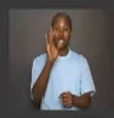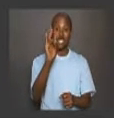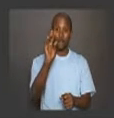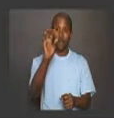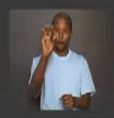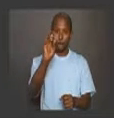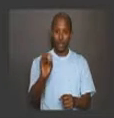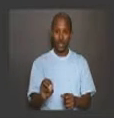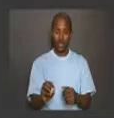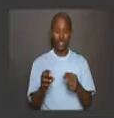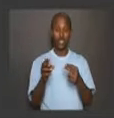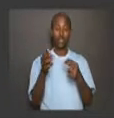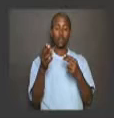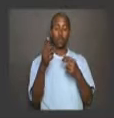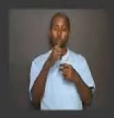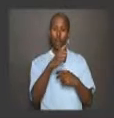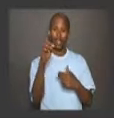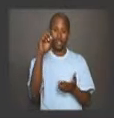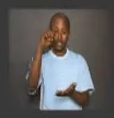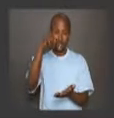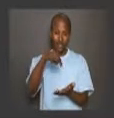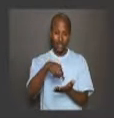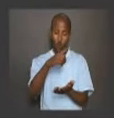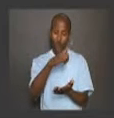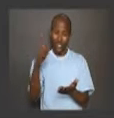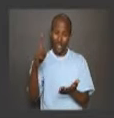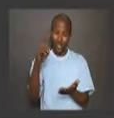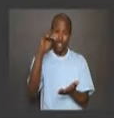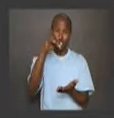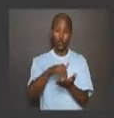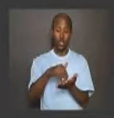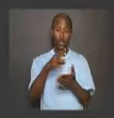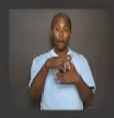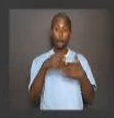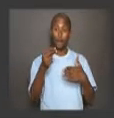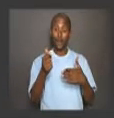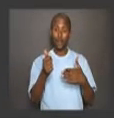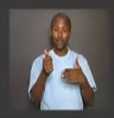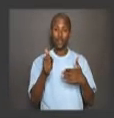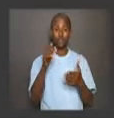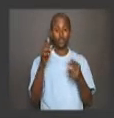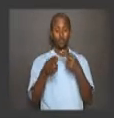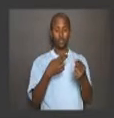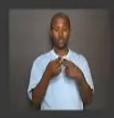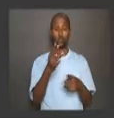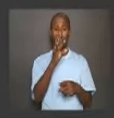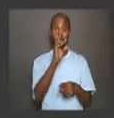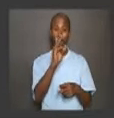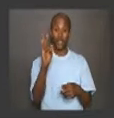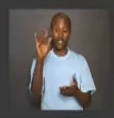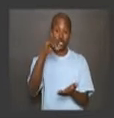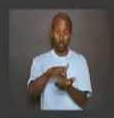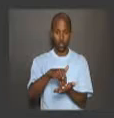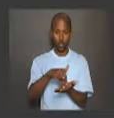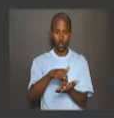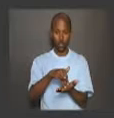7% of 100,000 birr is 7,000 birr.